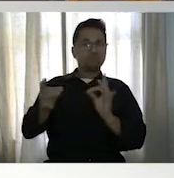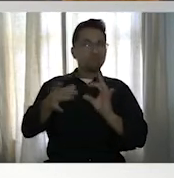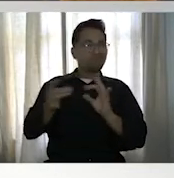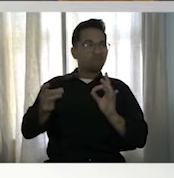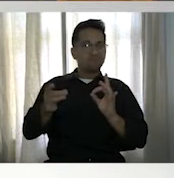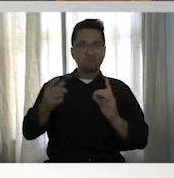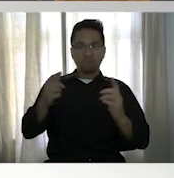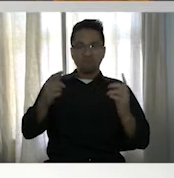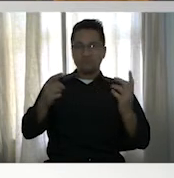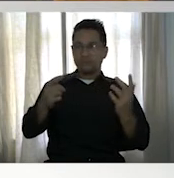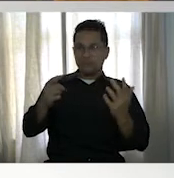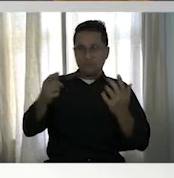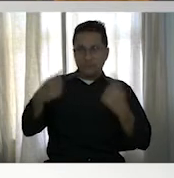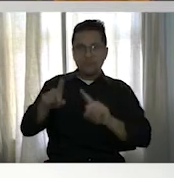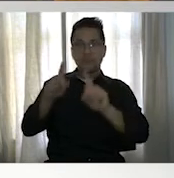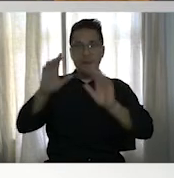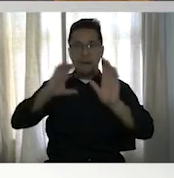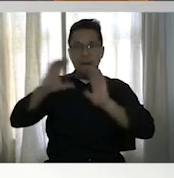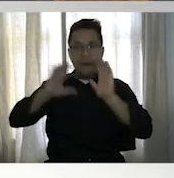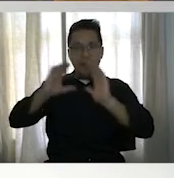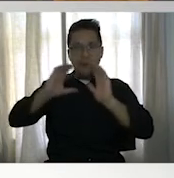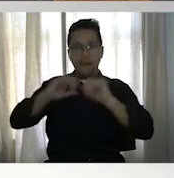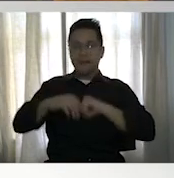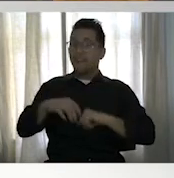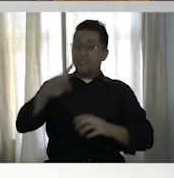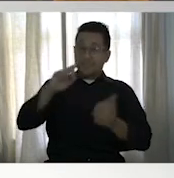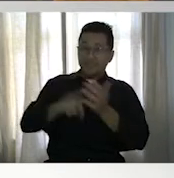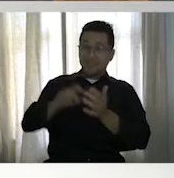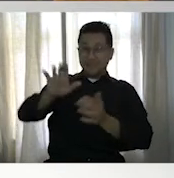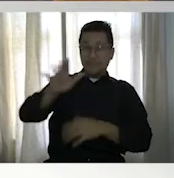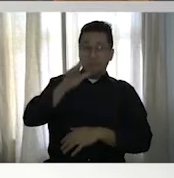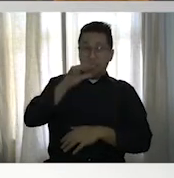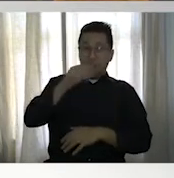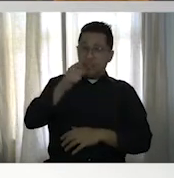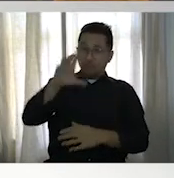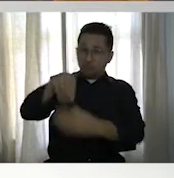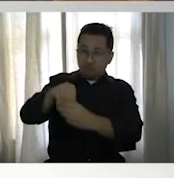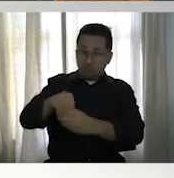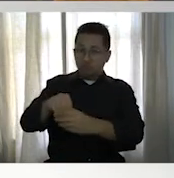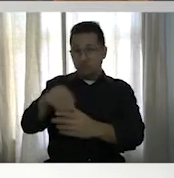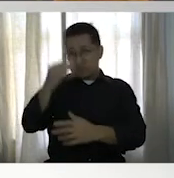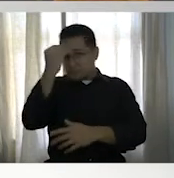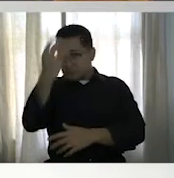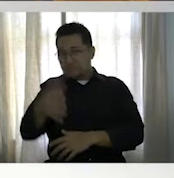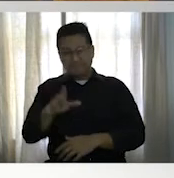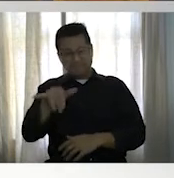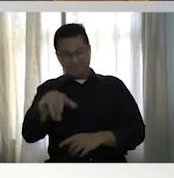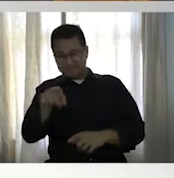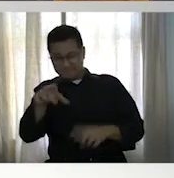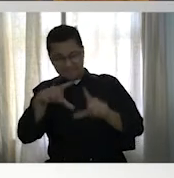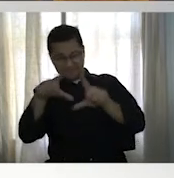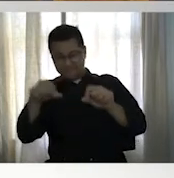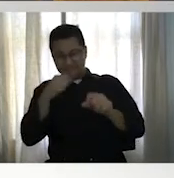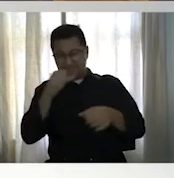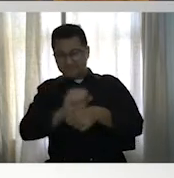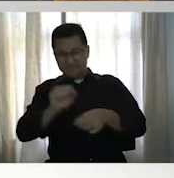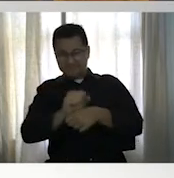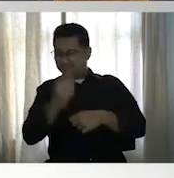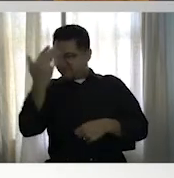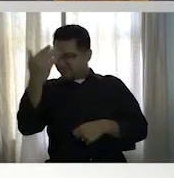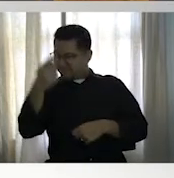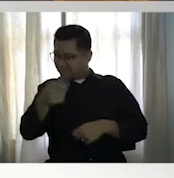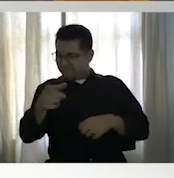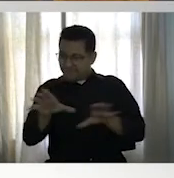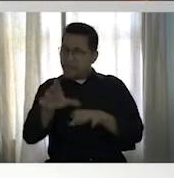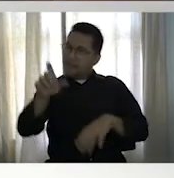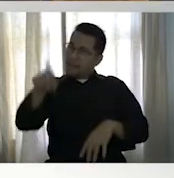So, and notice that his mother did not join in. She didn't say, those cards aren't going to work. Why are you doing that? You just